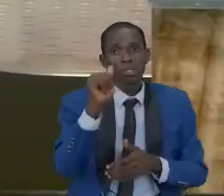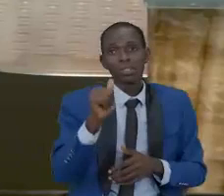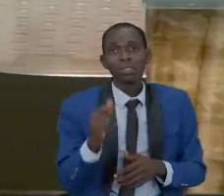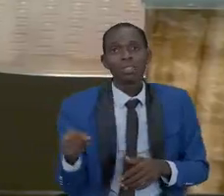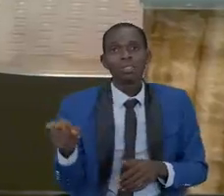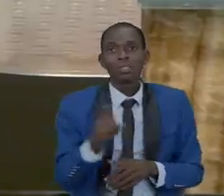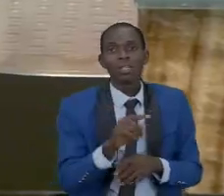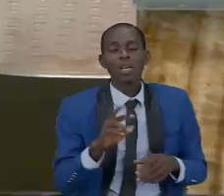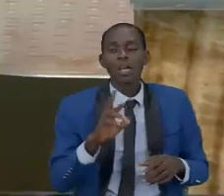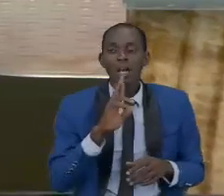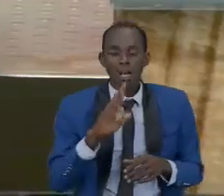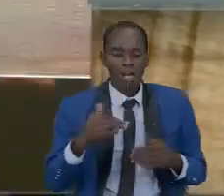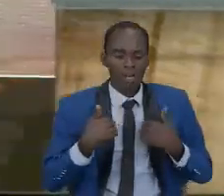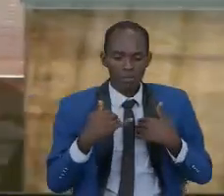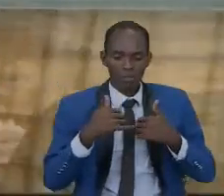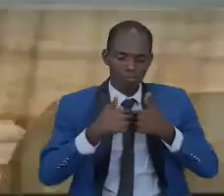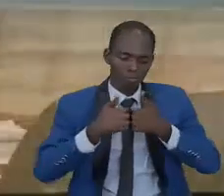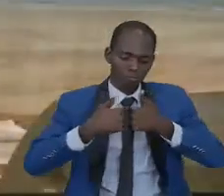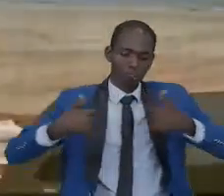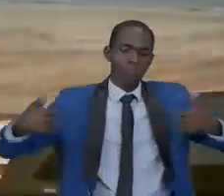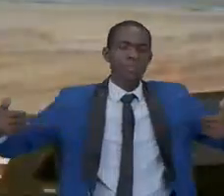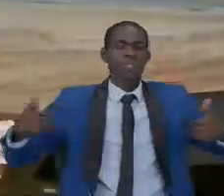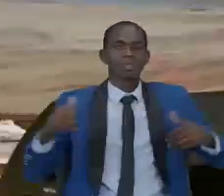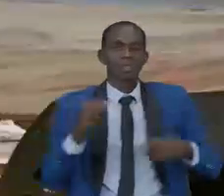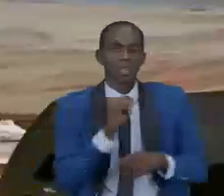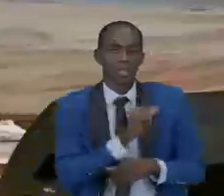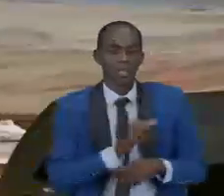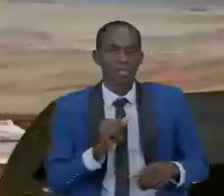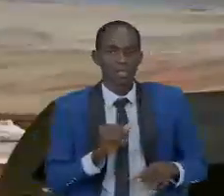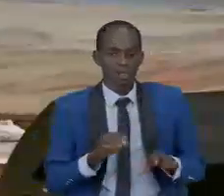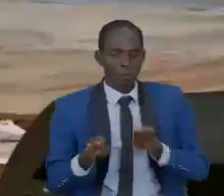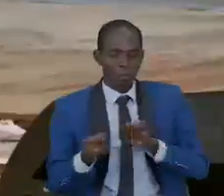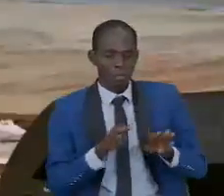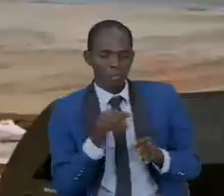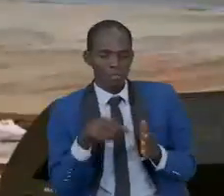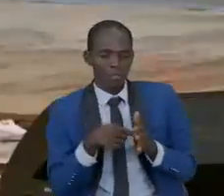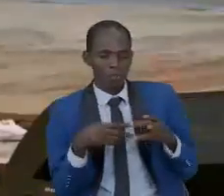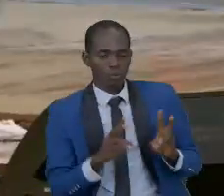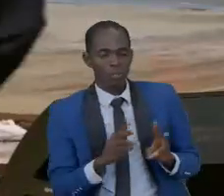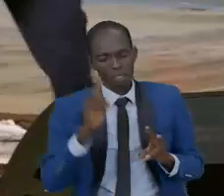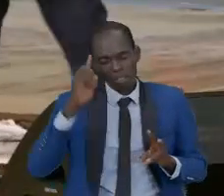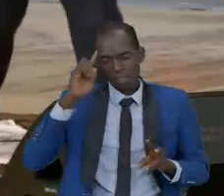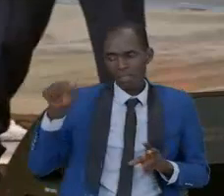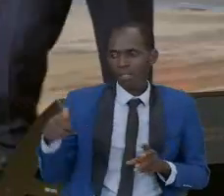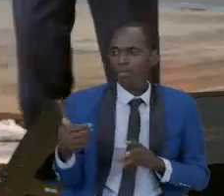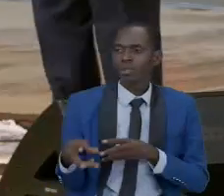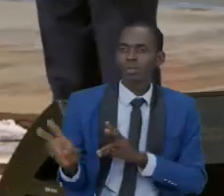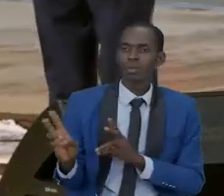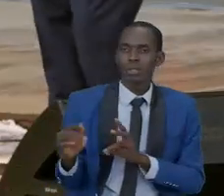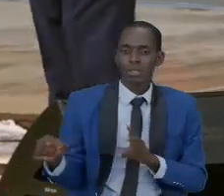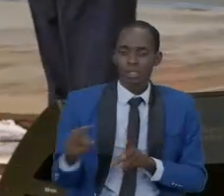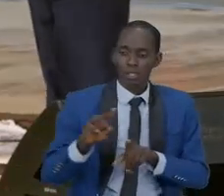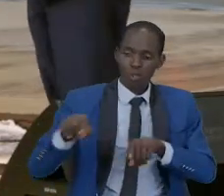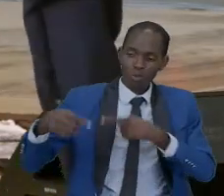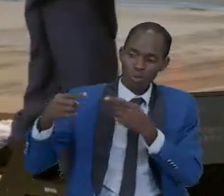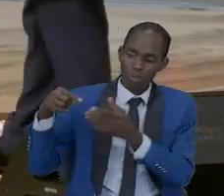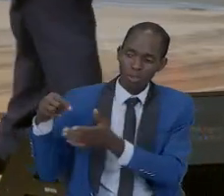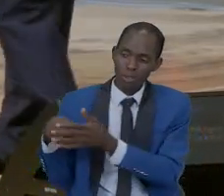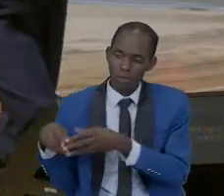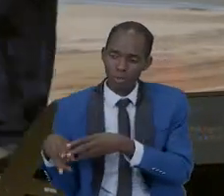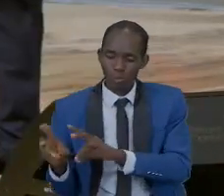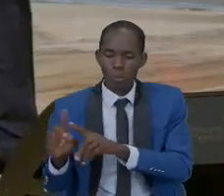speech personalities they Arch this way they think another way they go this way